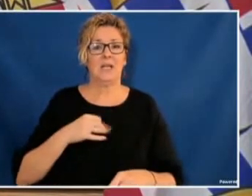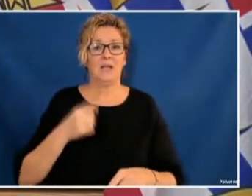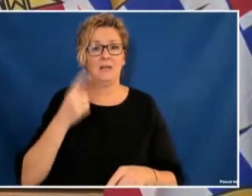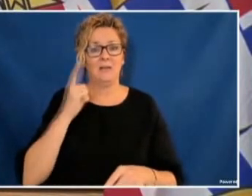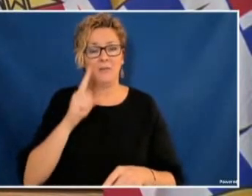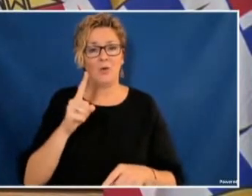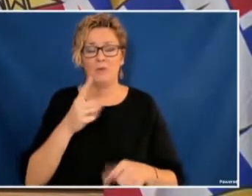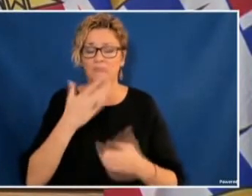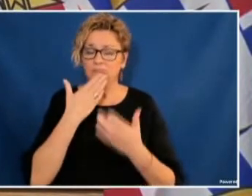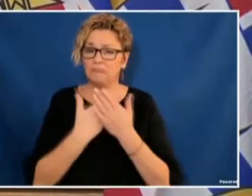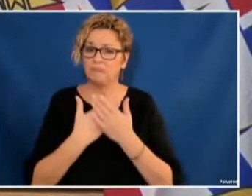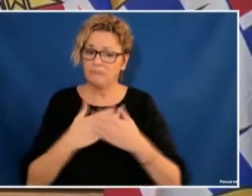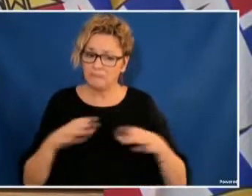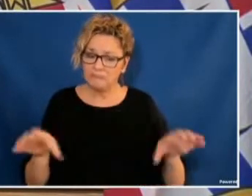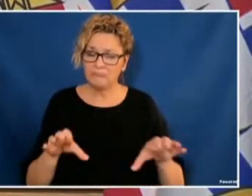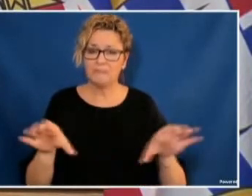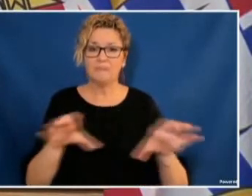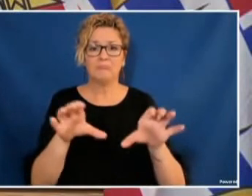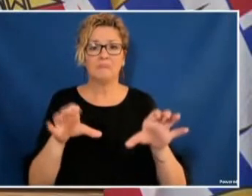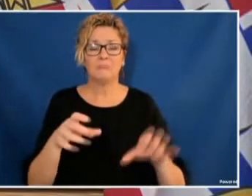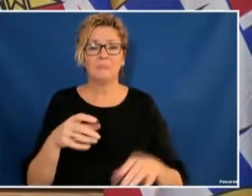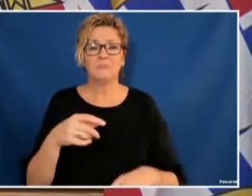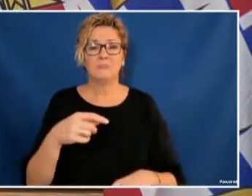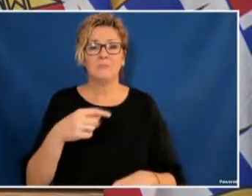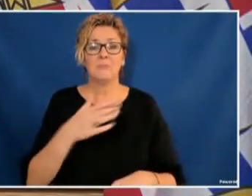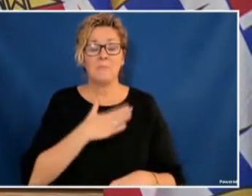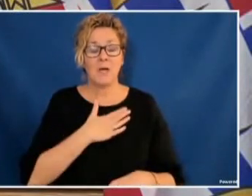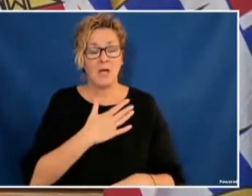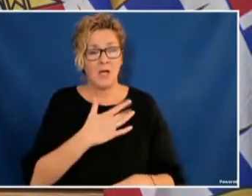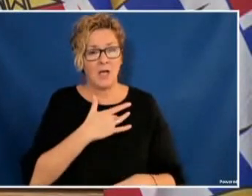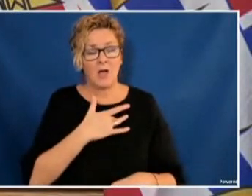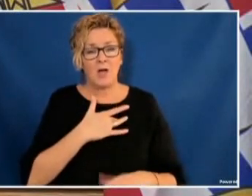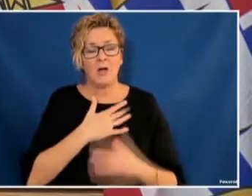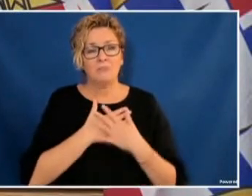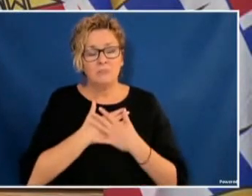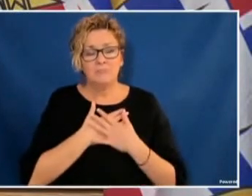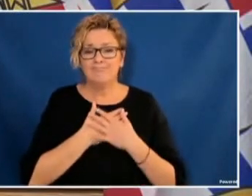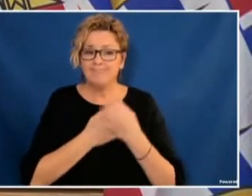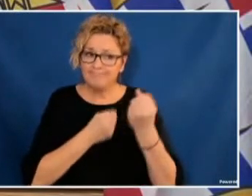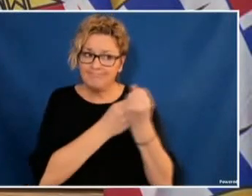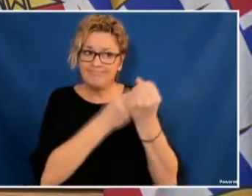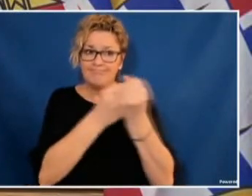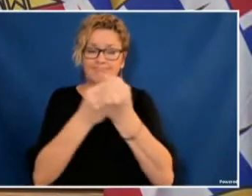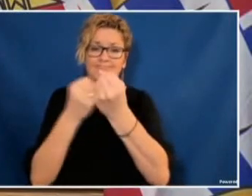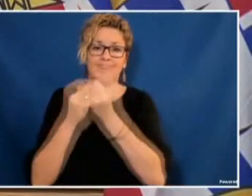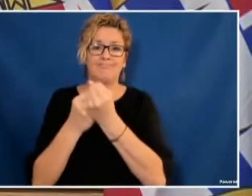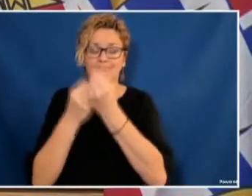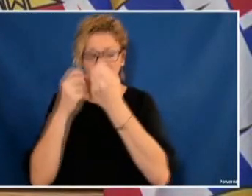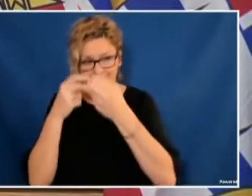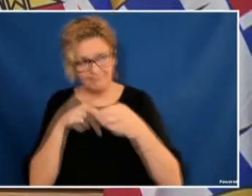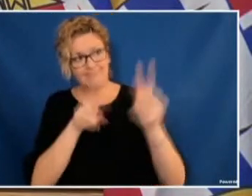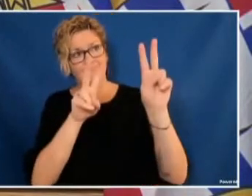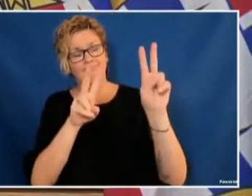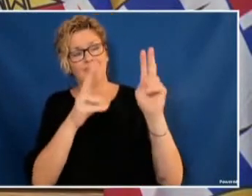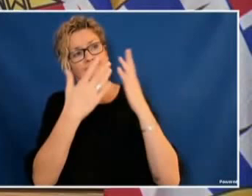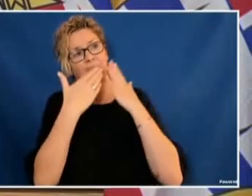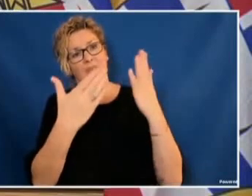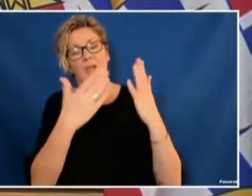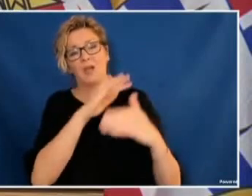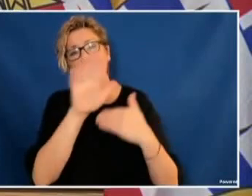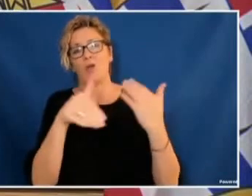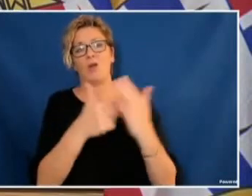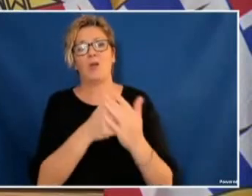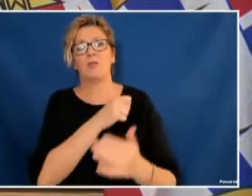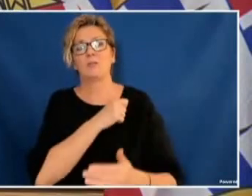As we know, sometimes there are issues, and we have corrections that need to be made. And today, for example, we did